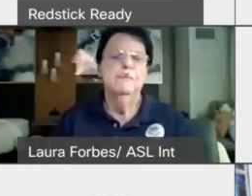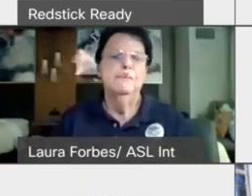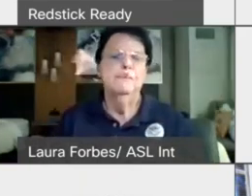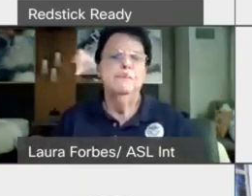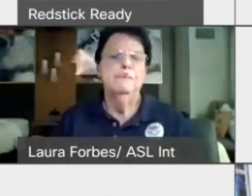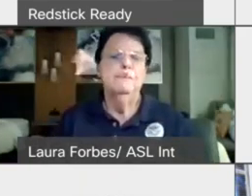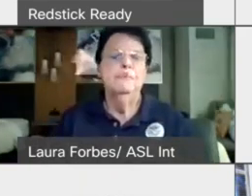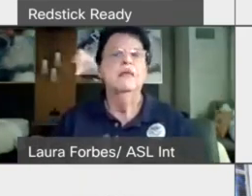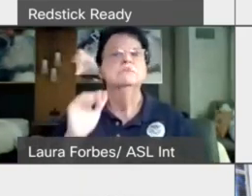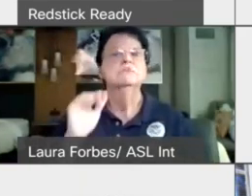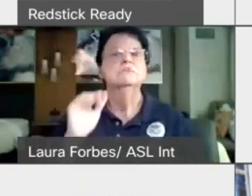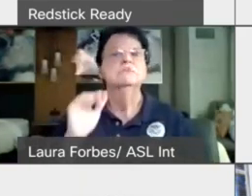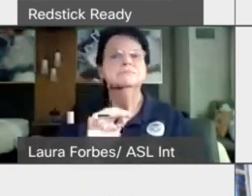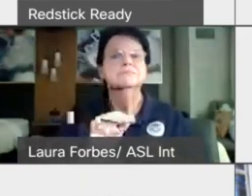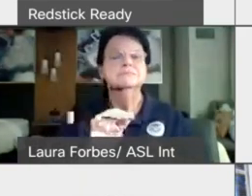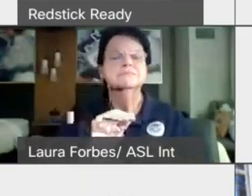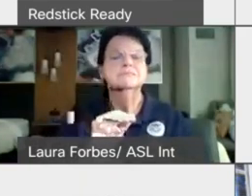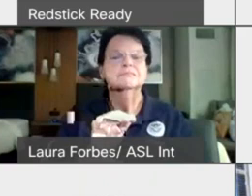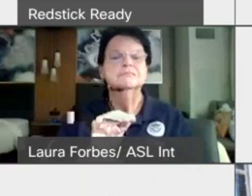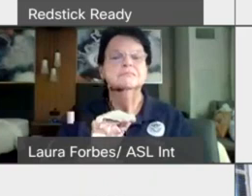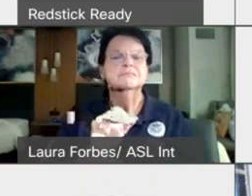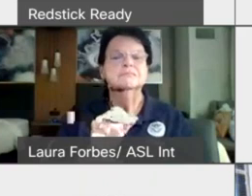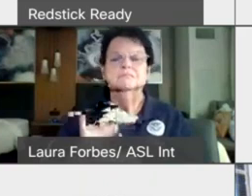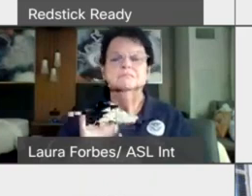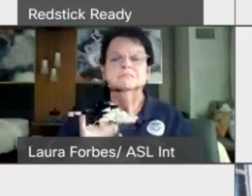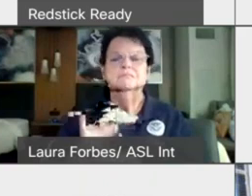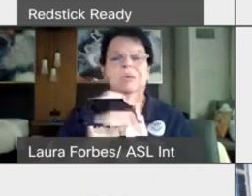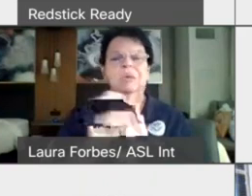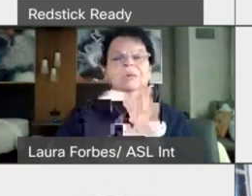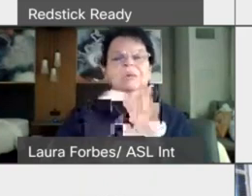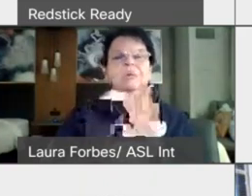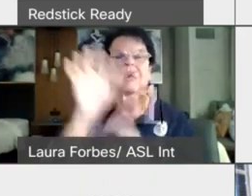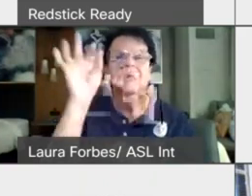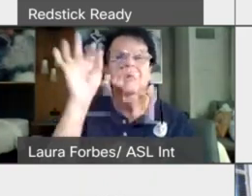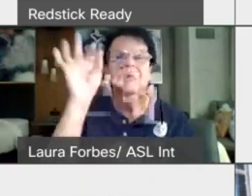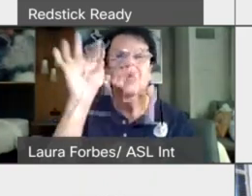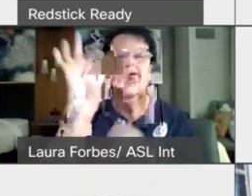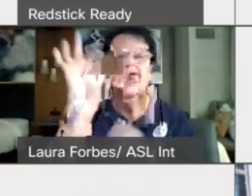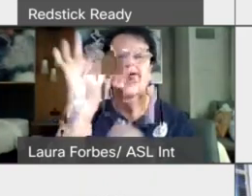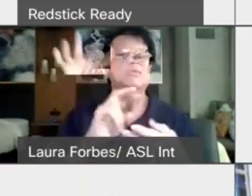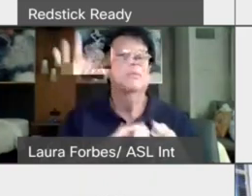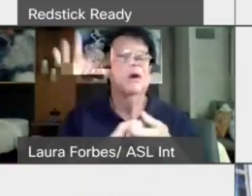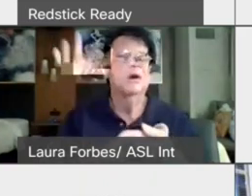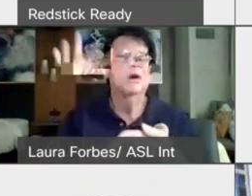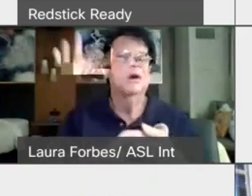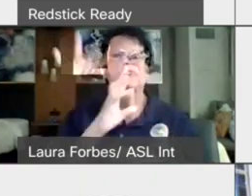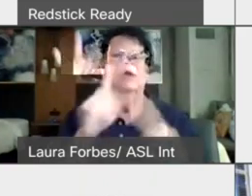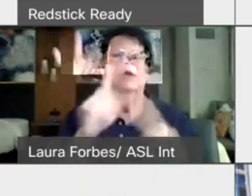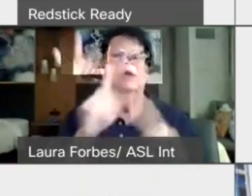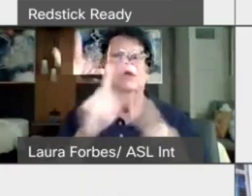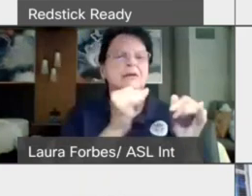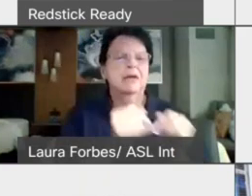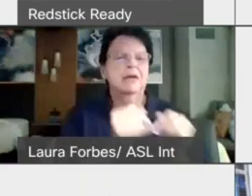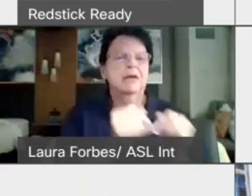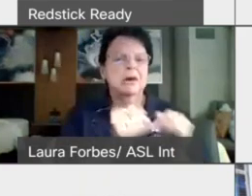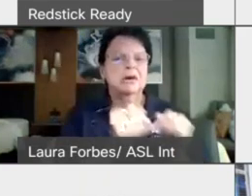So tonight, again, working with our state and federal partners, you're going to hear about programs for individual assistance, public